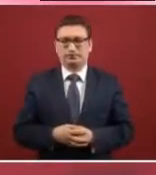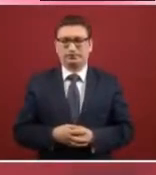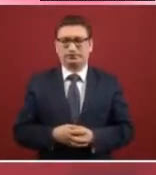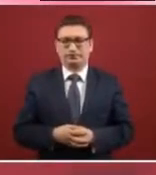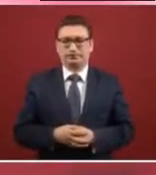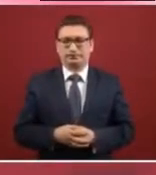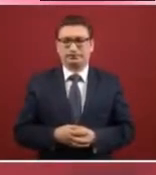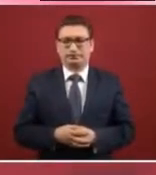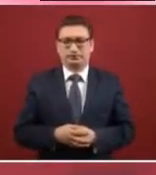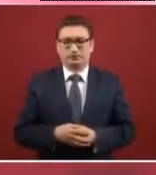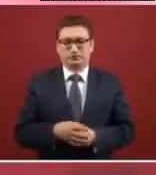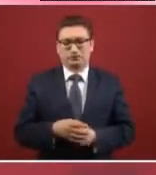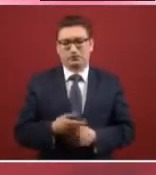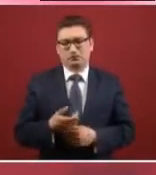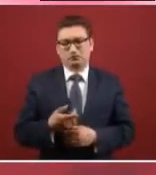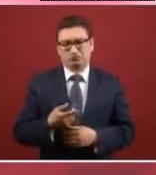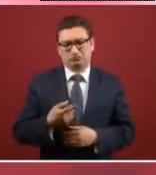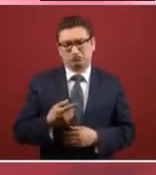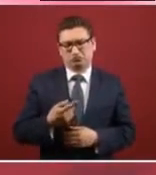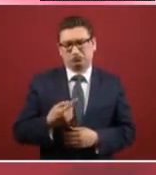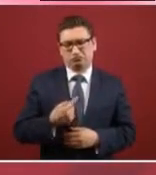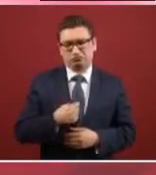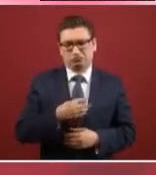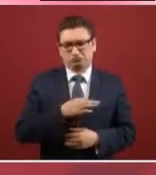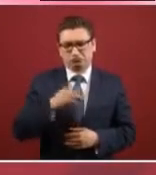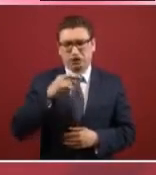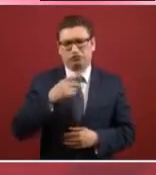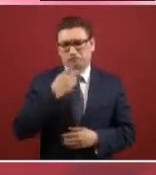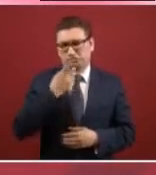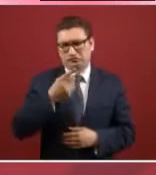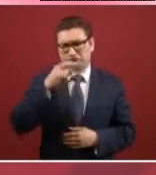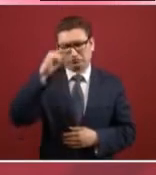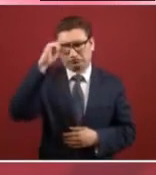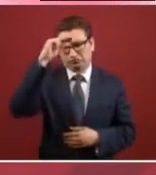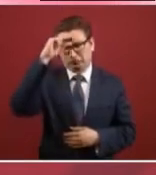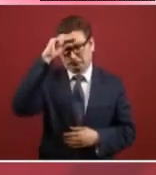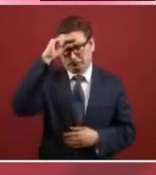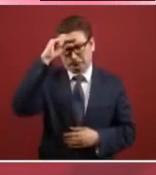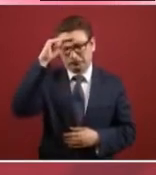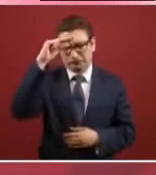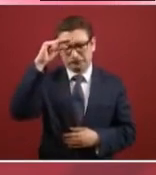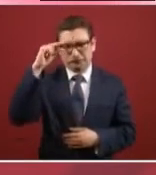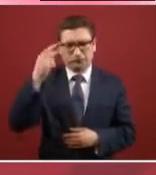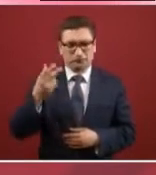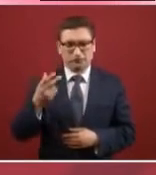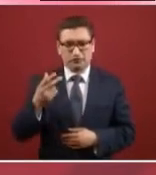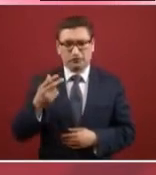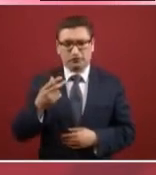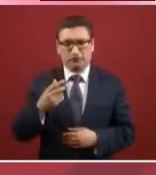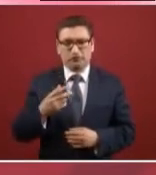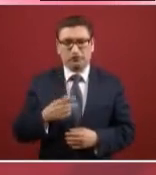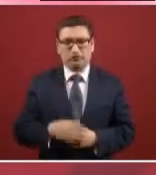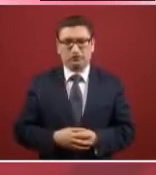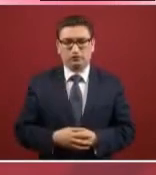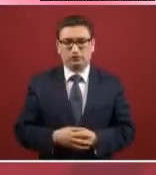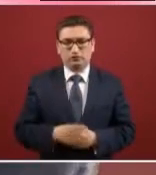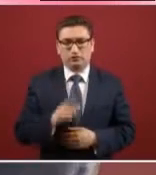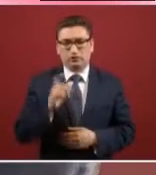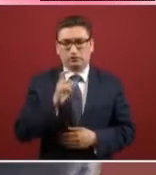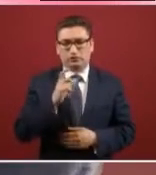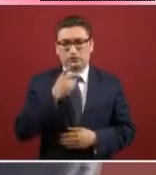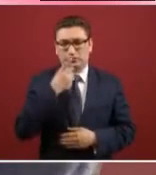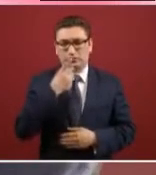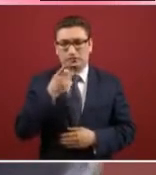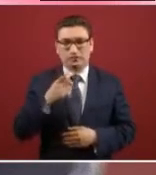pues inteligente, that if that one was intelligent, if si hablaba físico. If we spoke